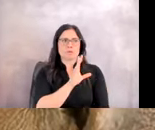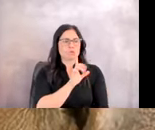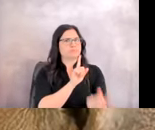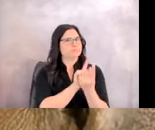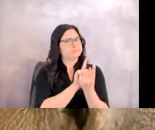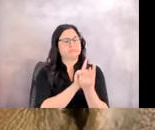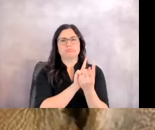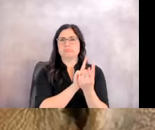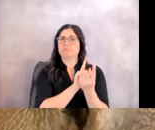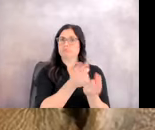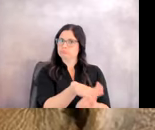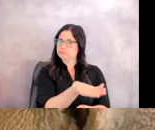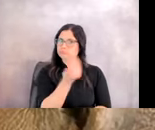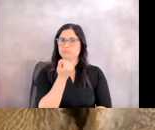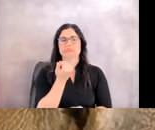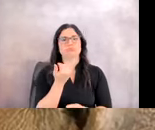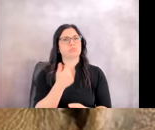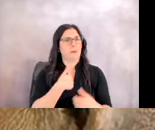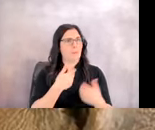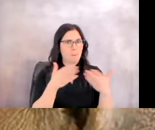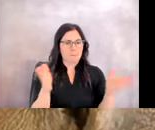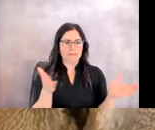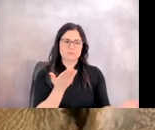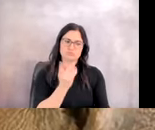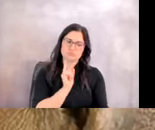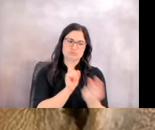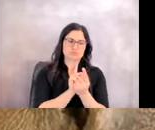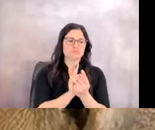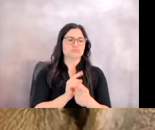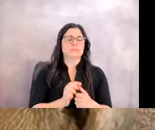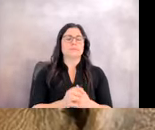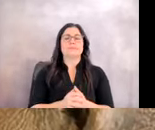to how to handle situations in your classroom.